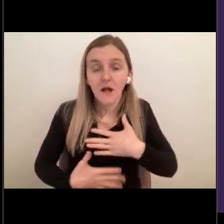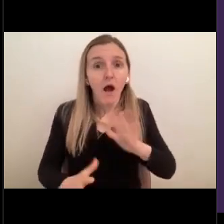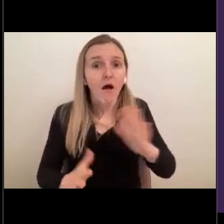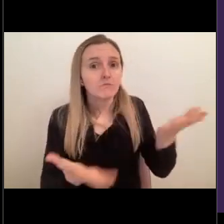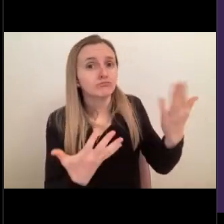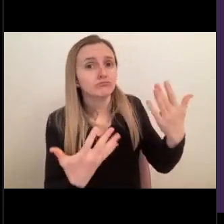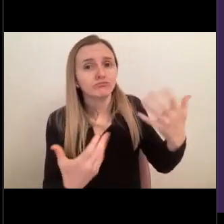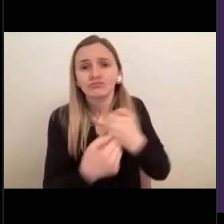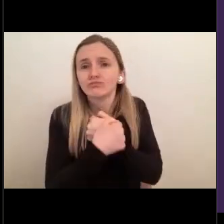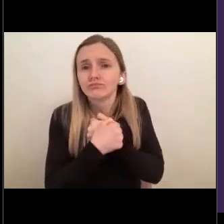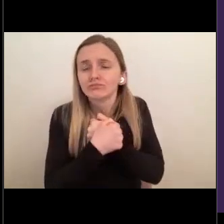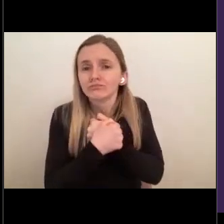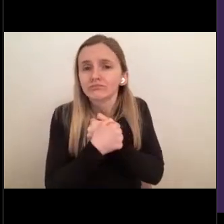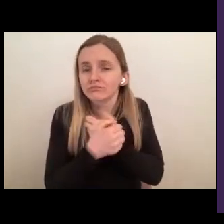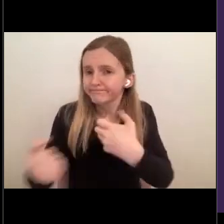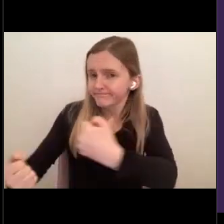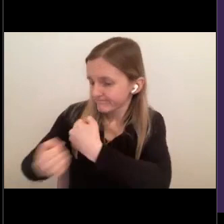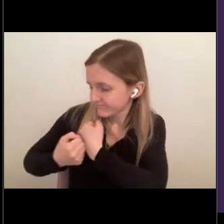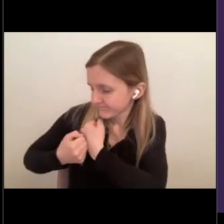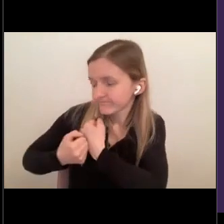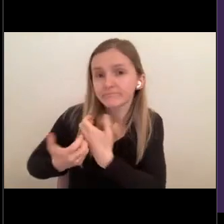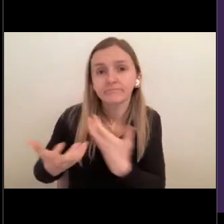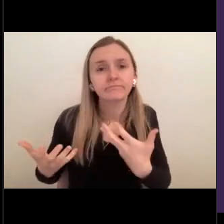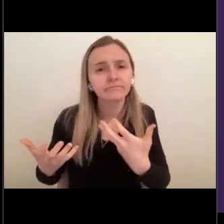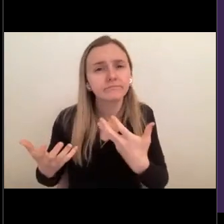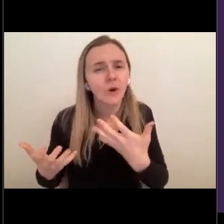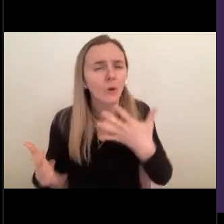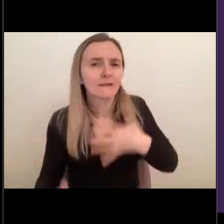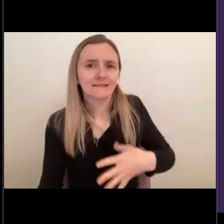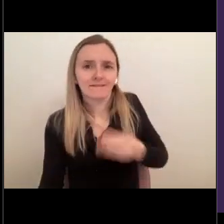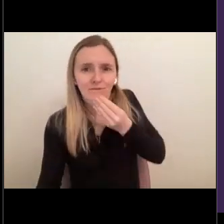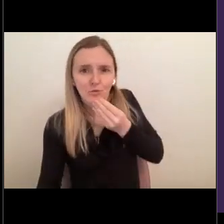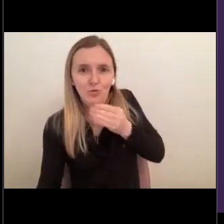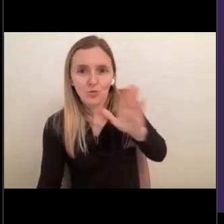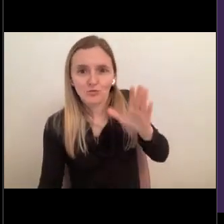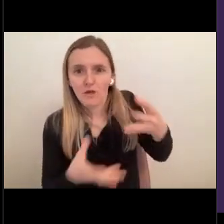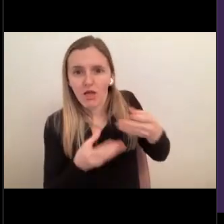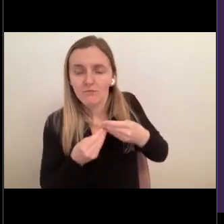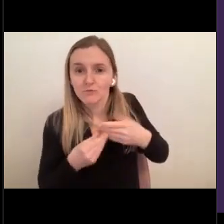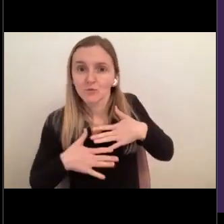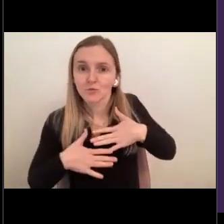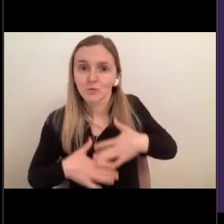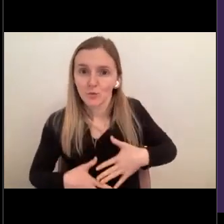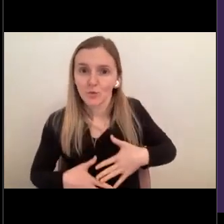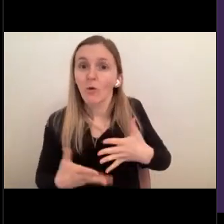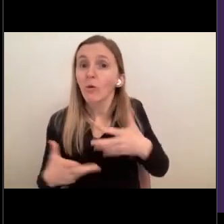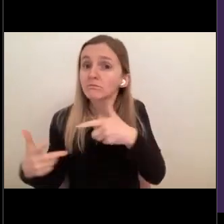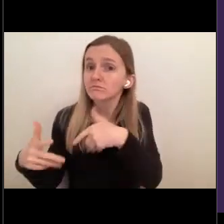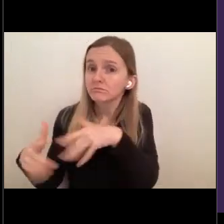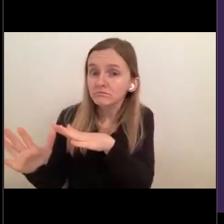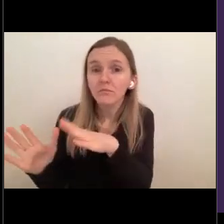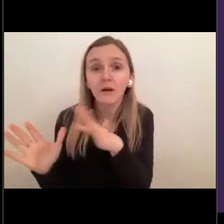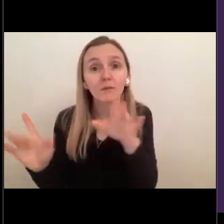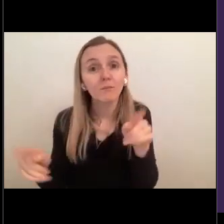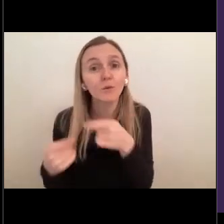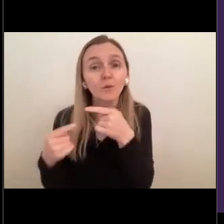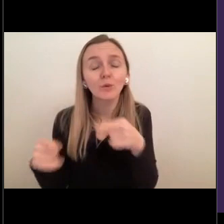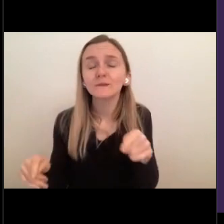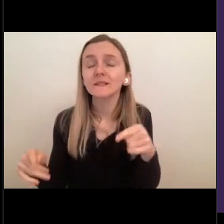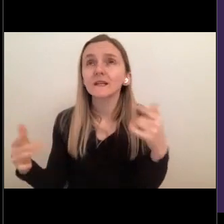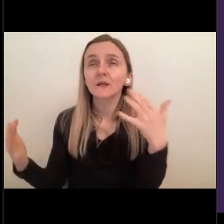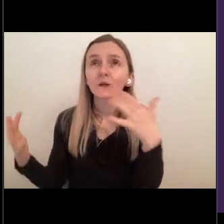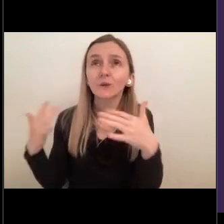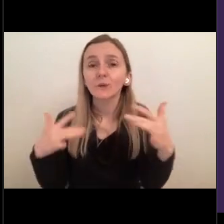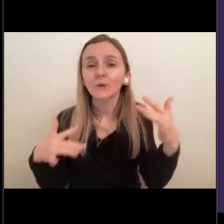eat? Do we need to go and listen to a bit of music or something to bring your nervous system